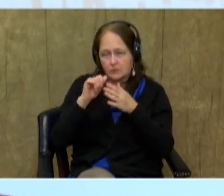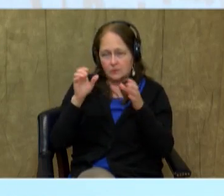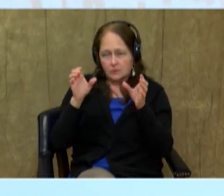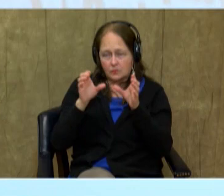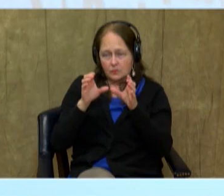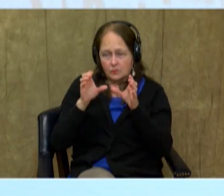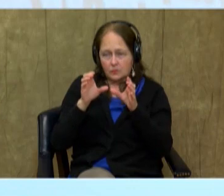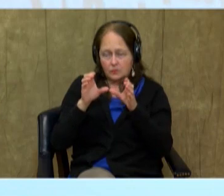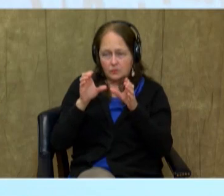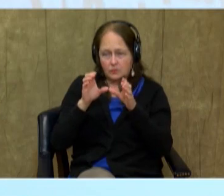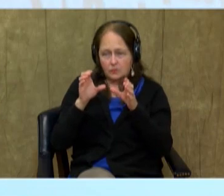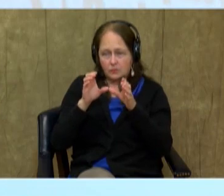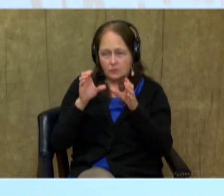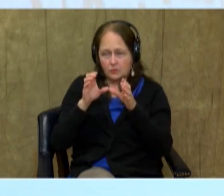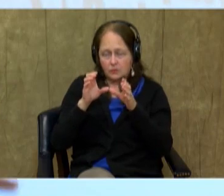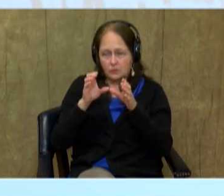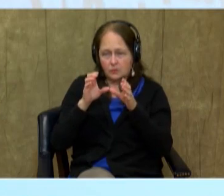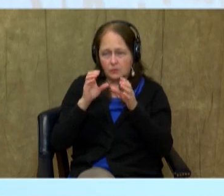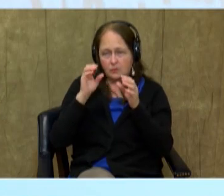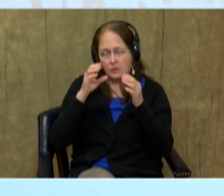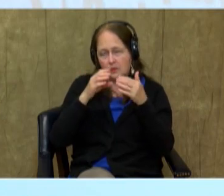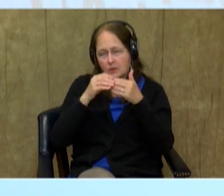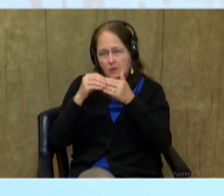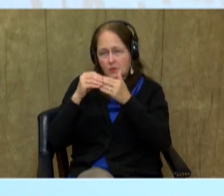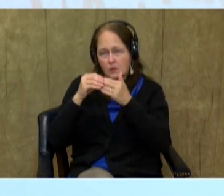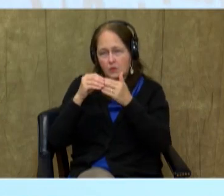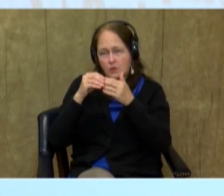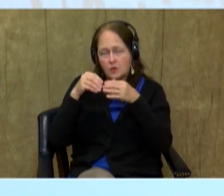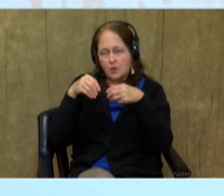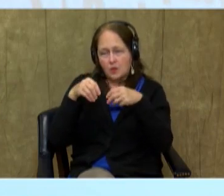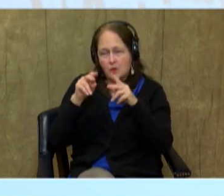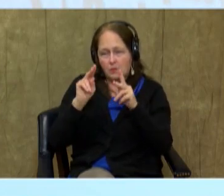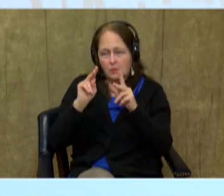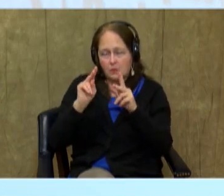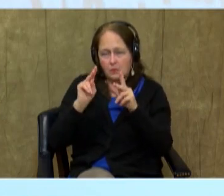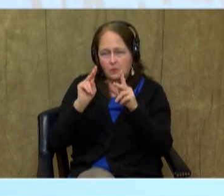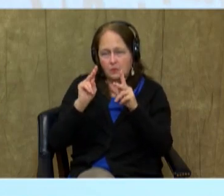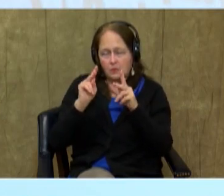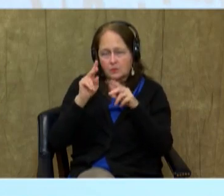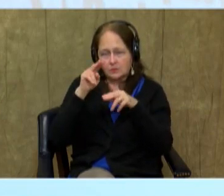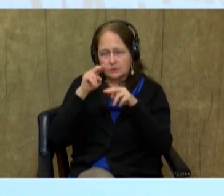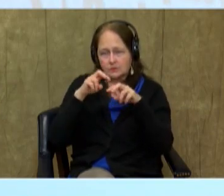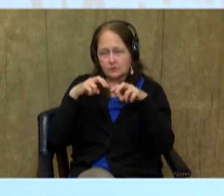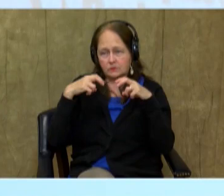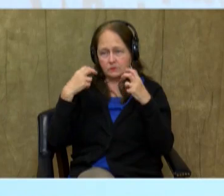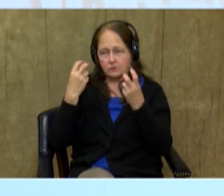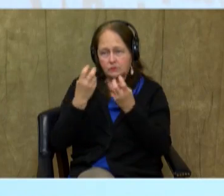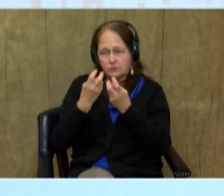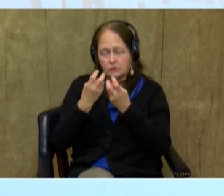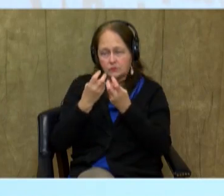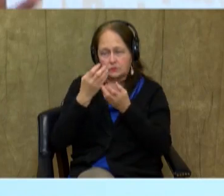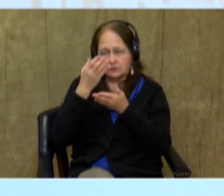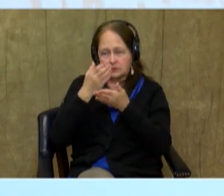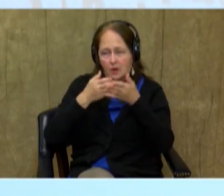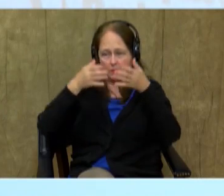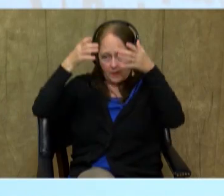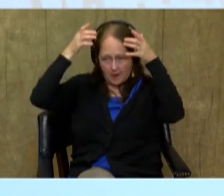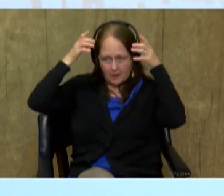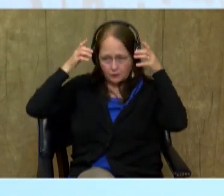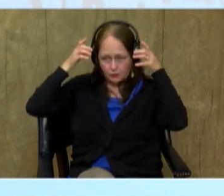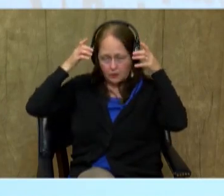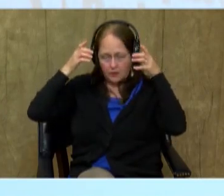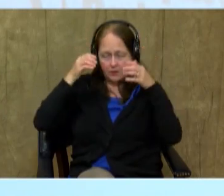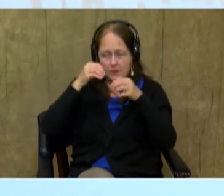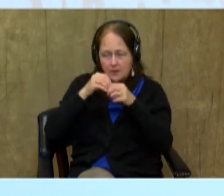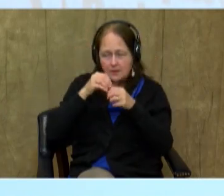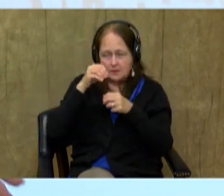certificate to be a NASA teacher leader, I've had the opportunity to sit around the table with some astronauts and people that had actually been to